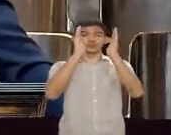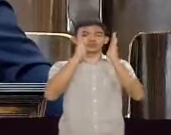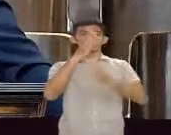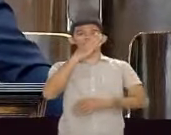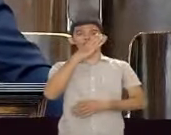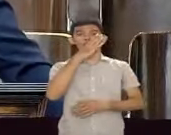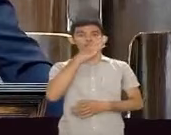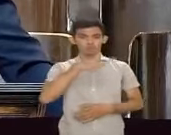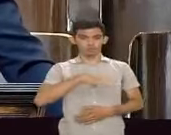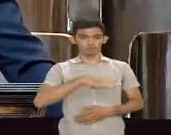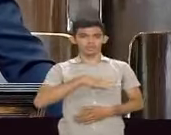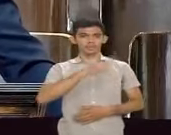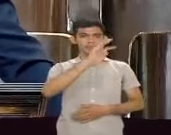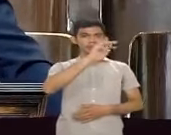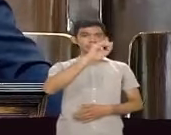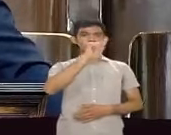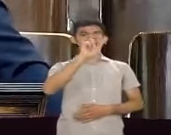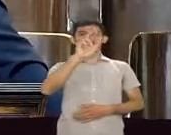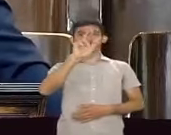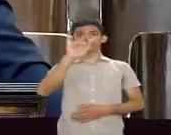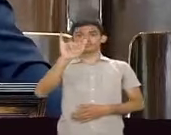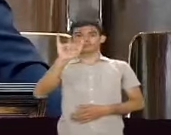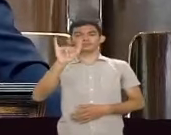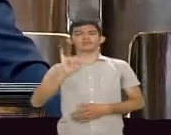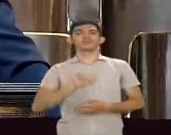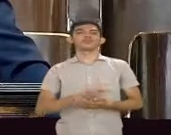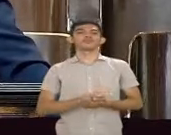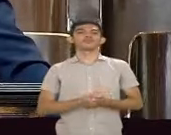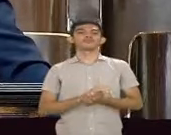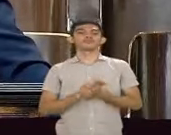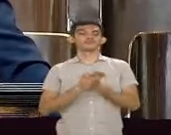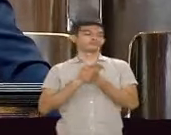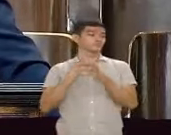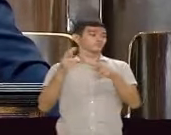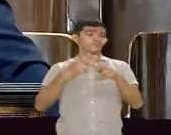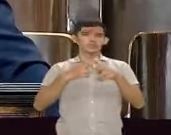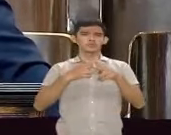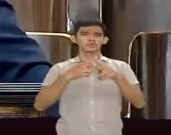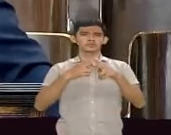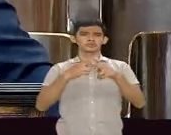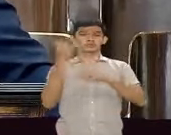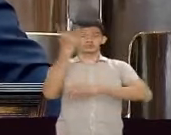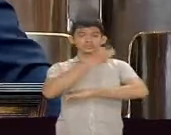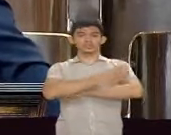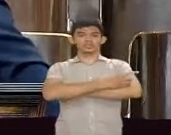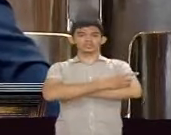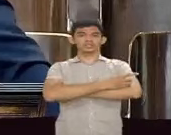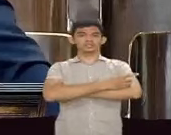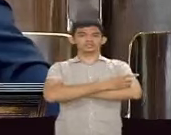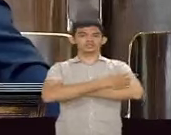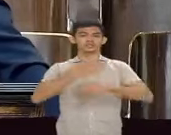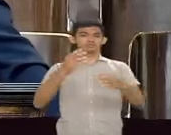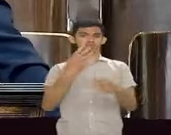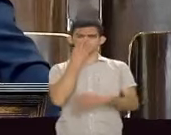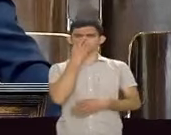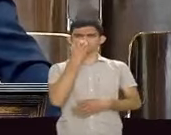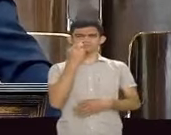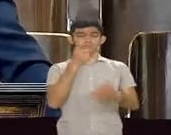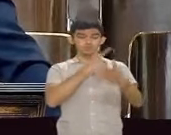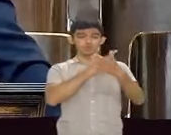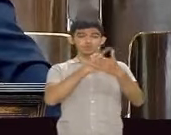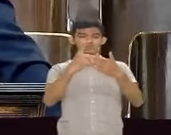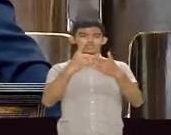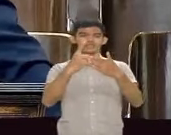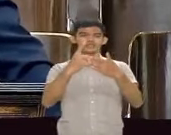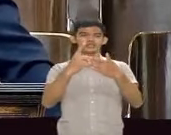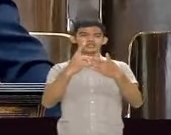the woman Mary. Now, in a few days, it will be Christmas time, or a few days, few weeks.